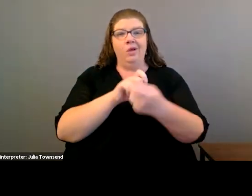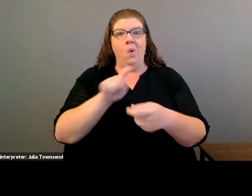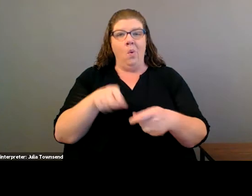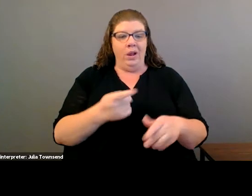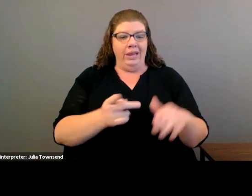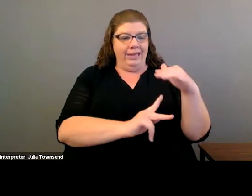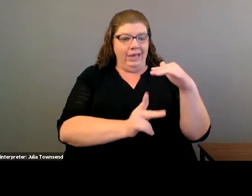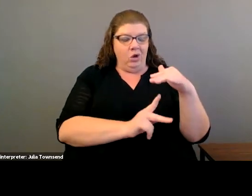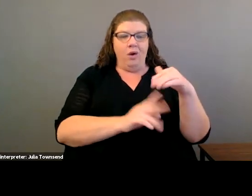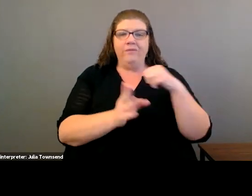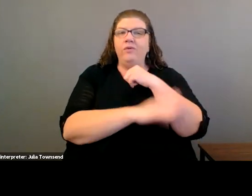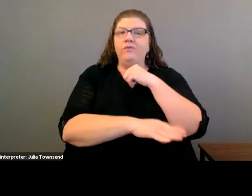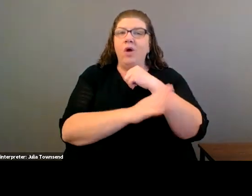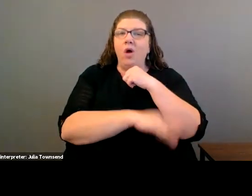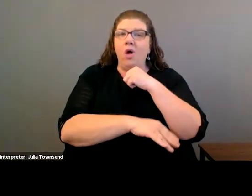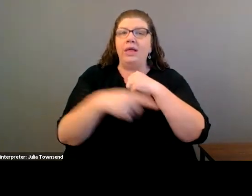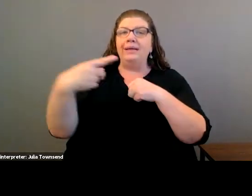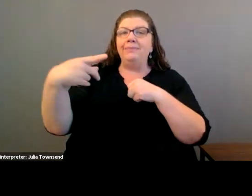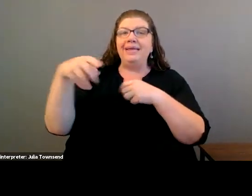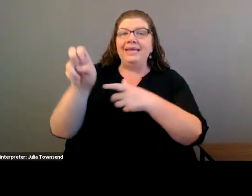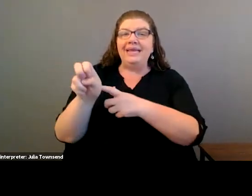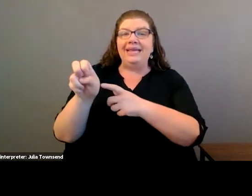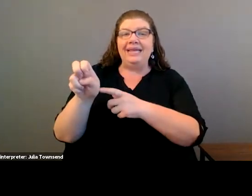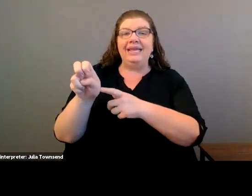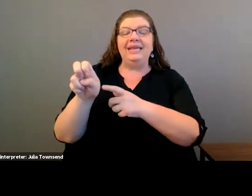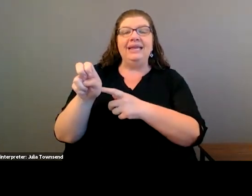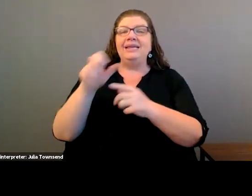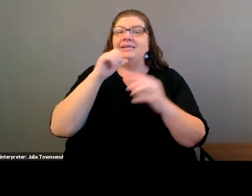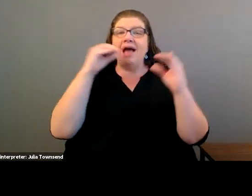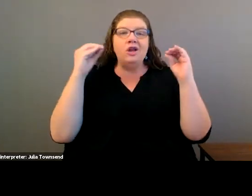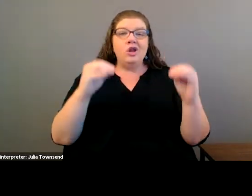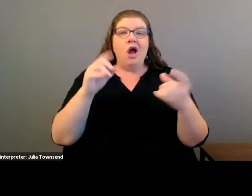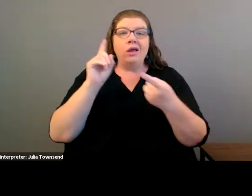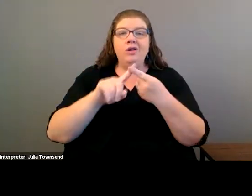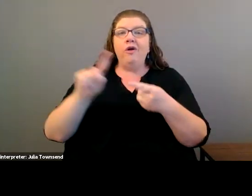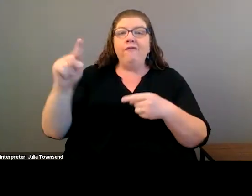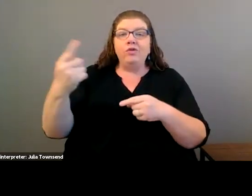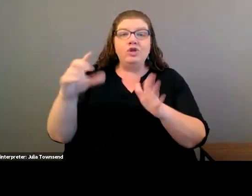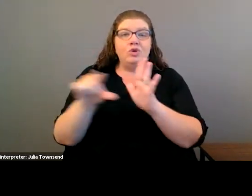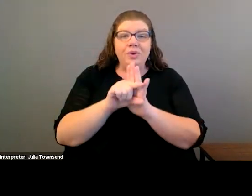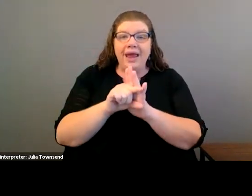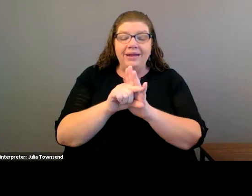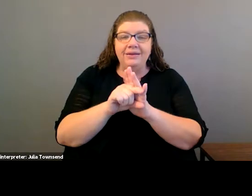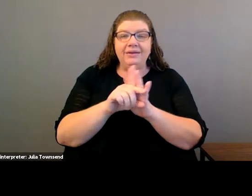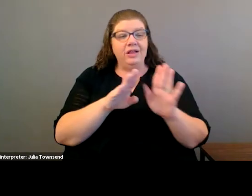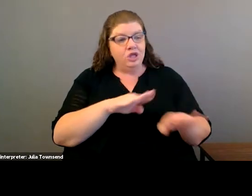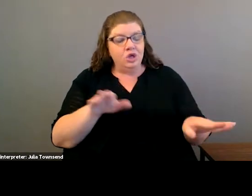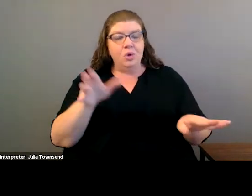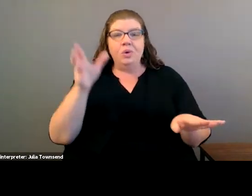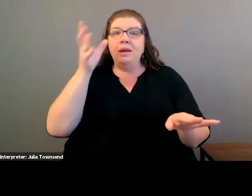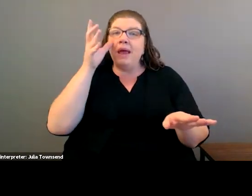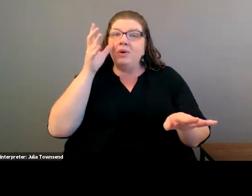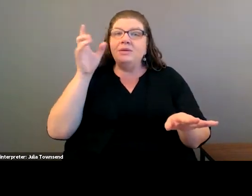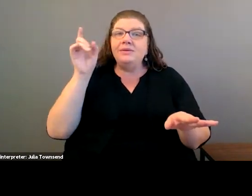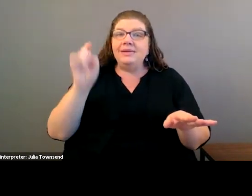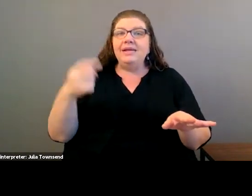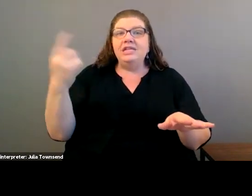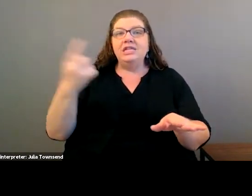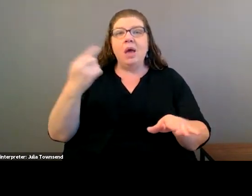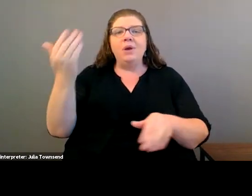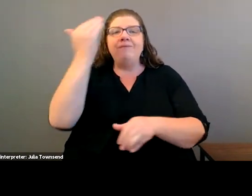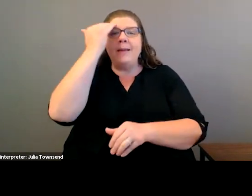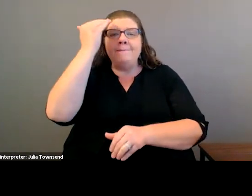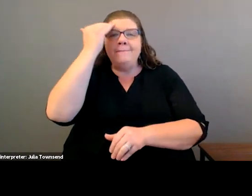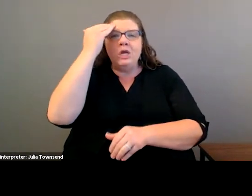this fall. PE is not taught until first grade. The children and parents need someone familiar in